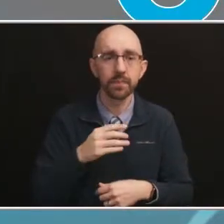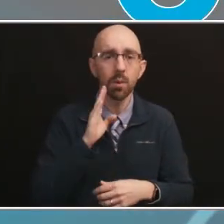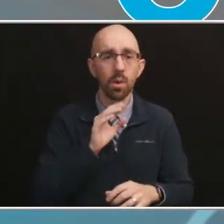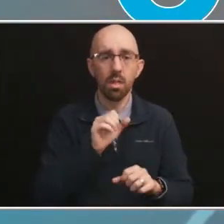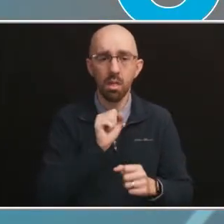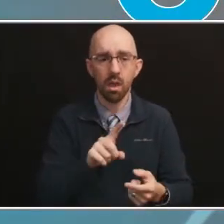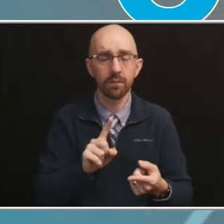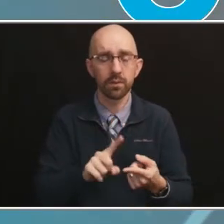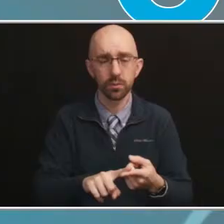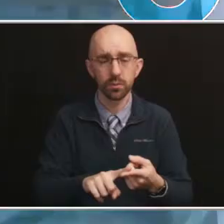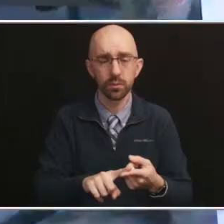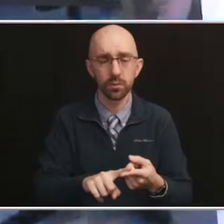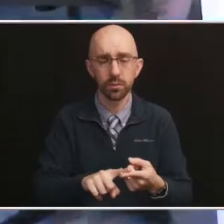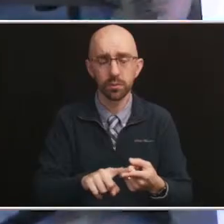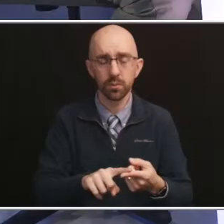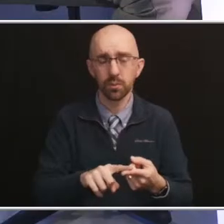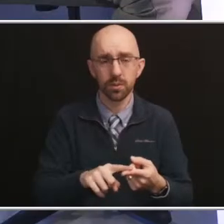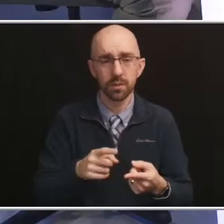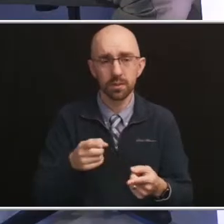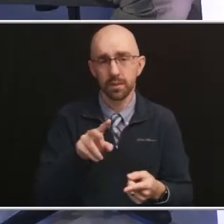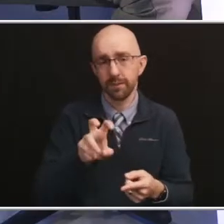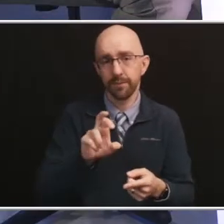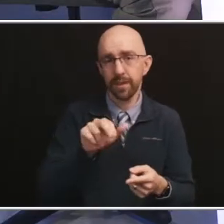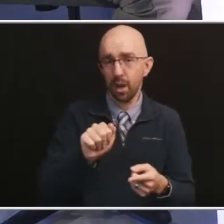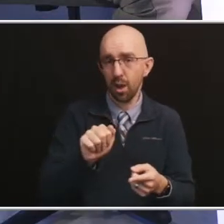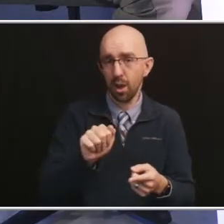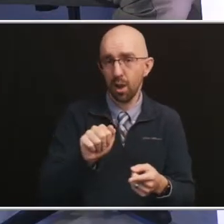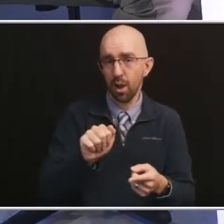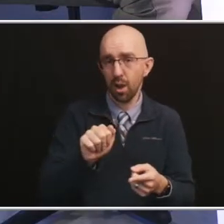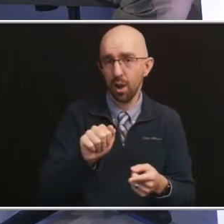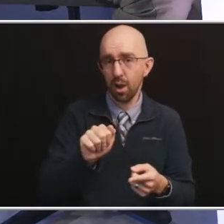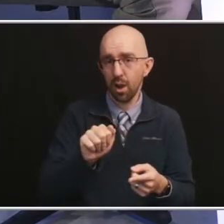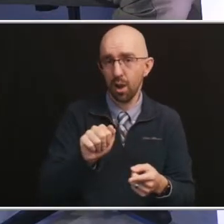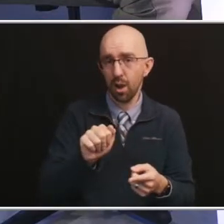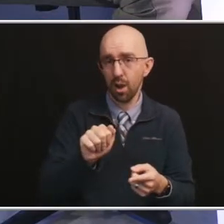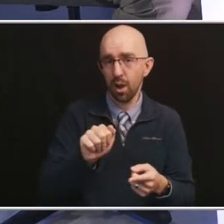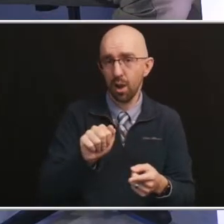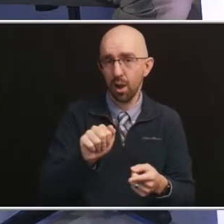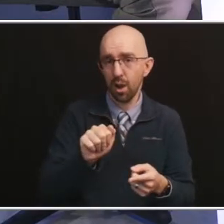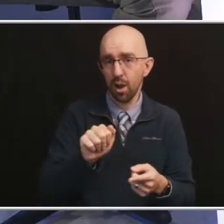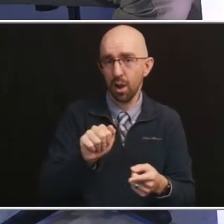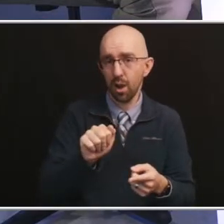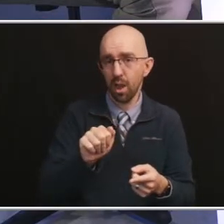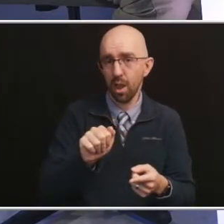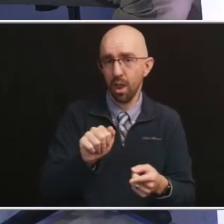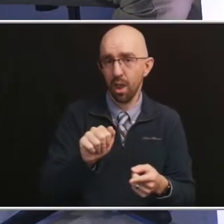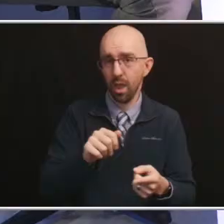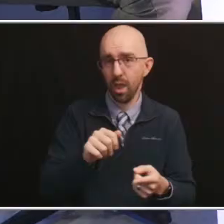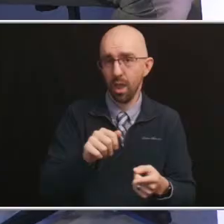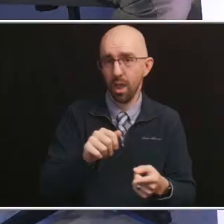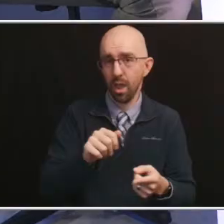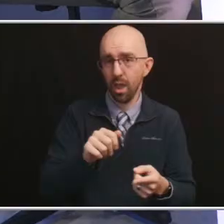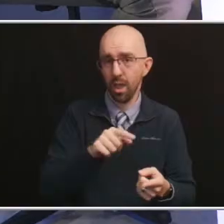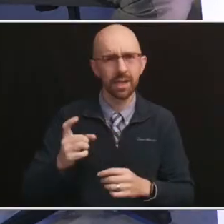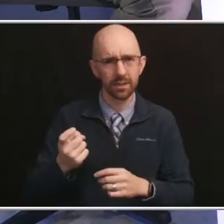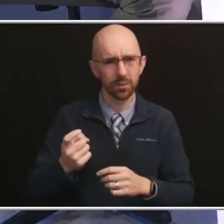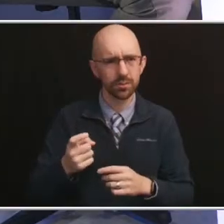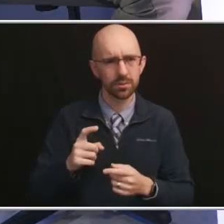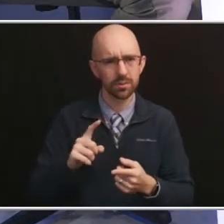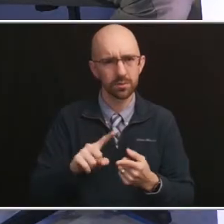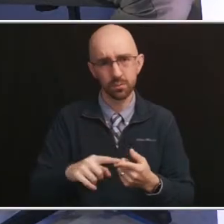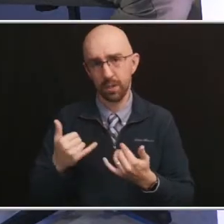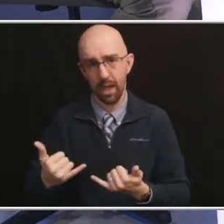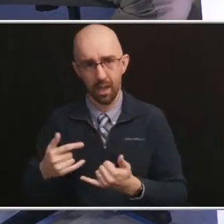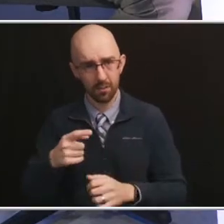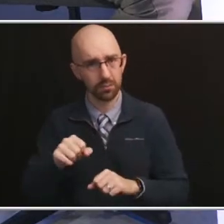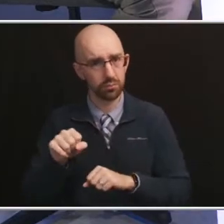to Vera's. Vera wants to know, Brent, how did driving fit into your initial diagnosis to your status now? Are you driving